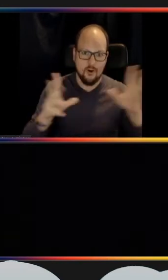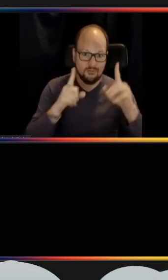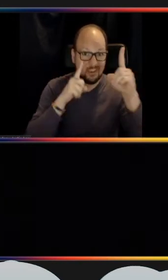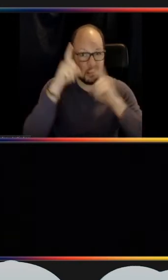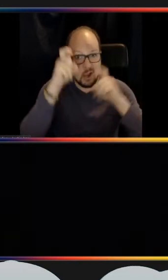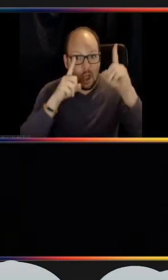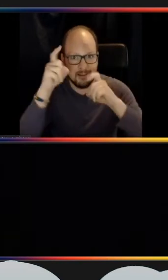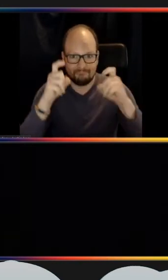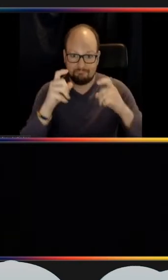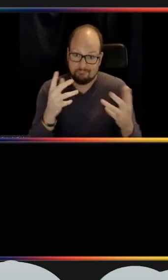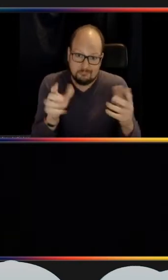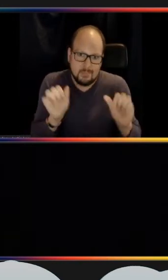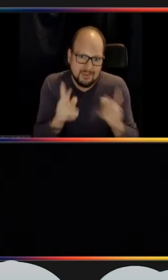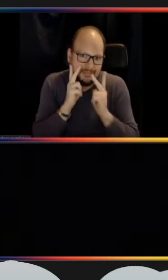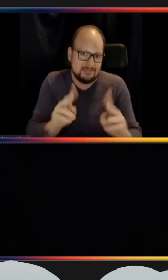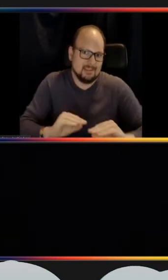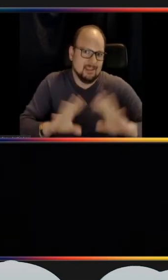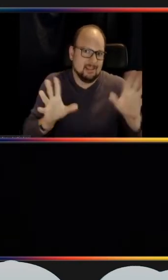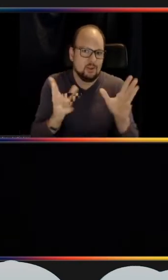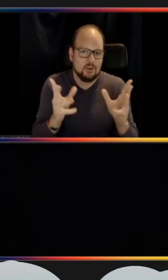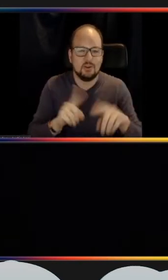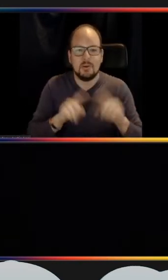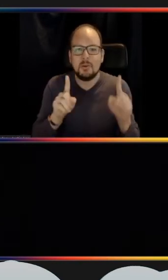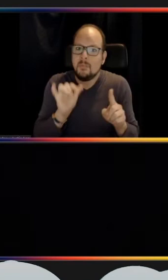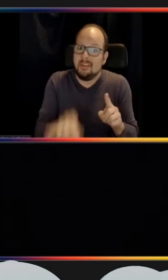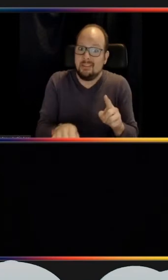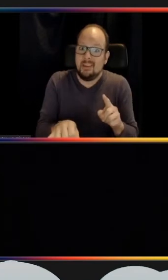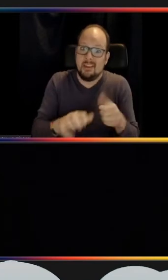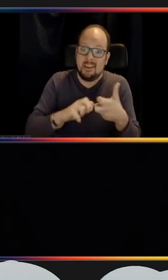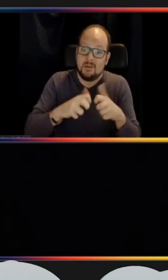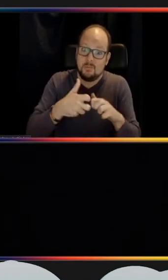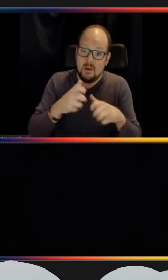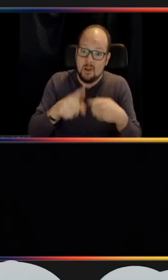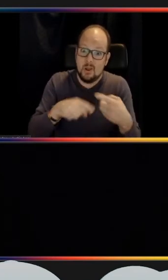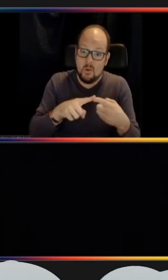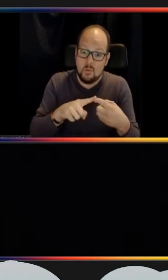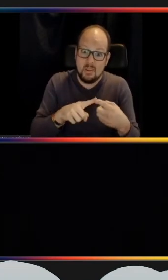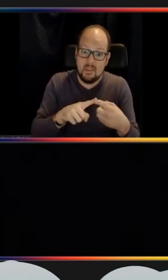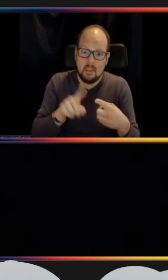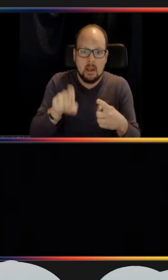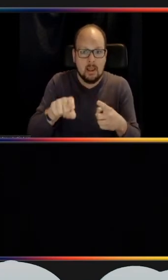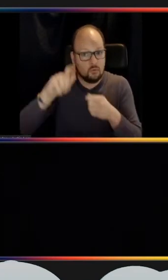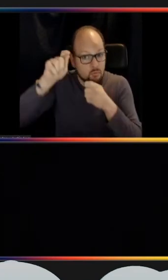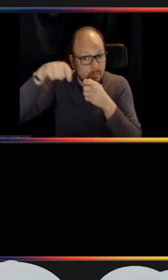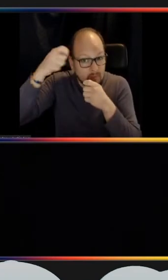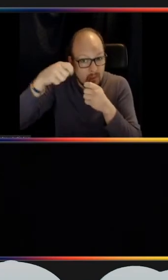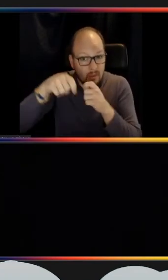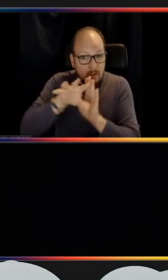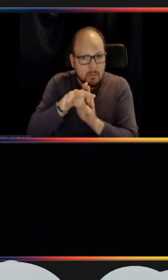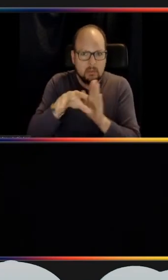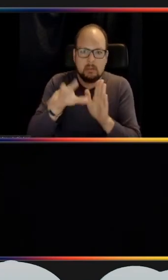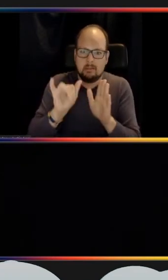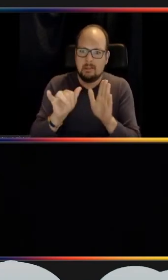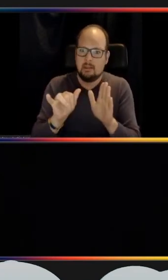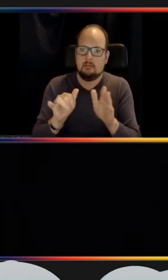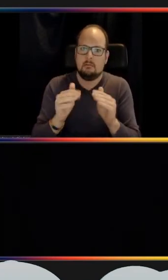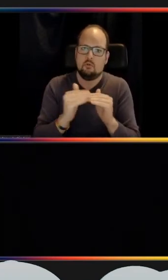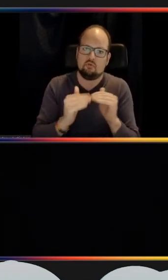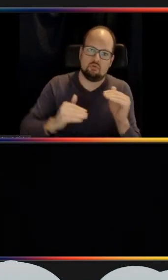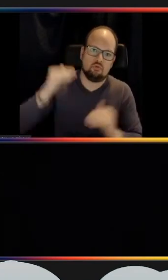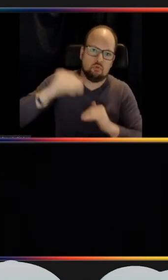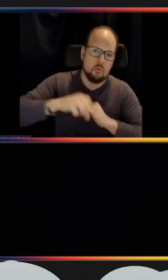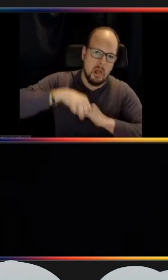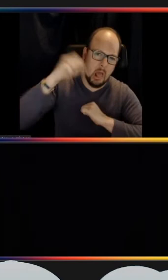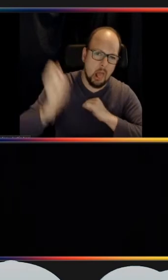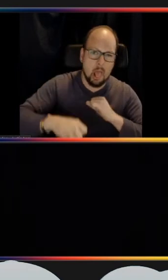which is actually a little bit of a problem when you're getting something on film, because it's distracting and it's just, it can be a